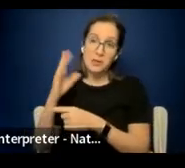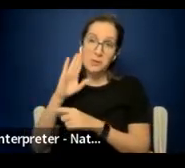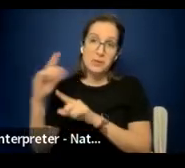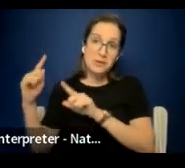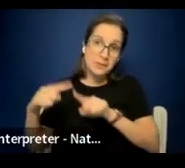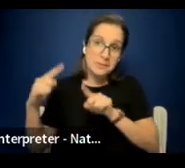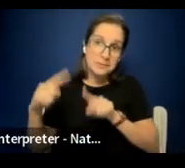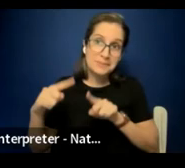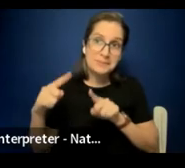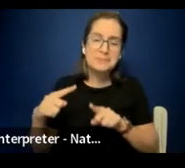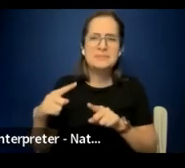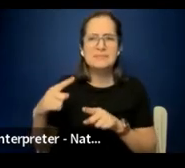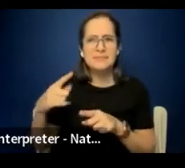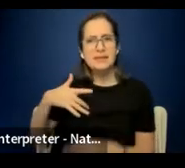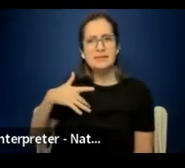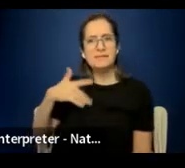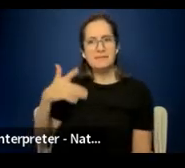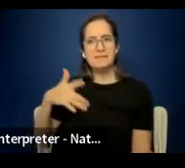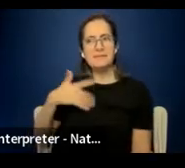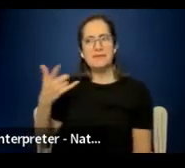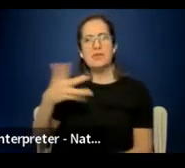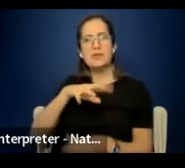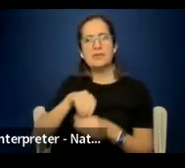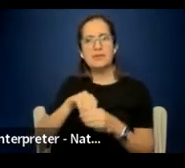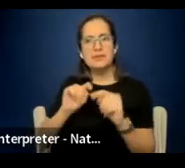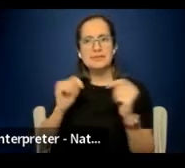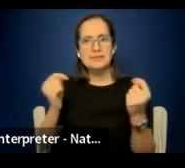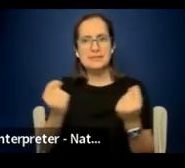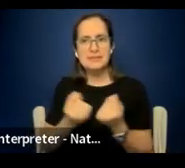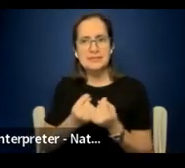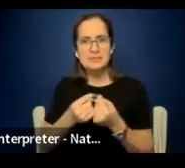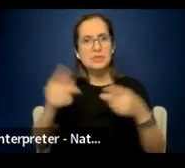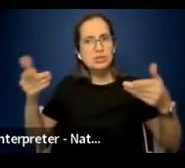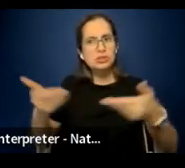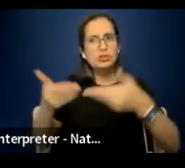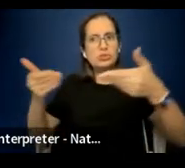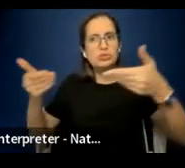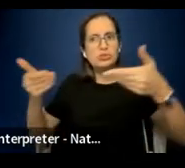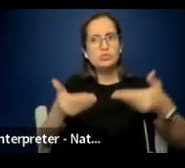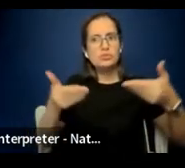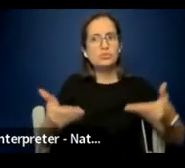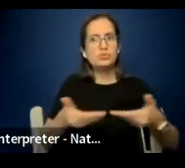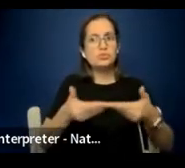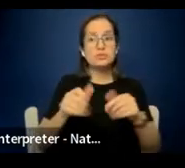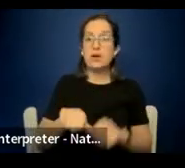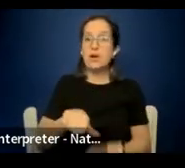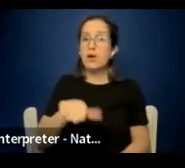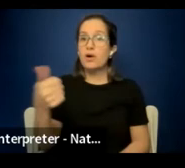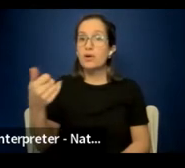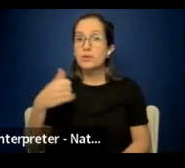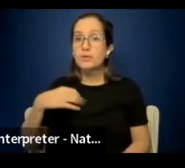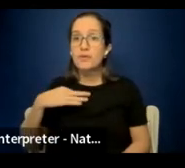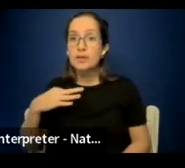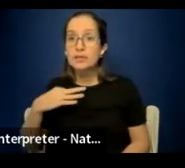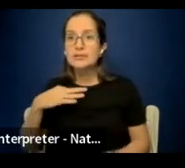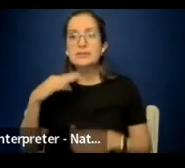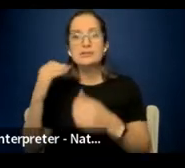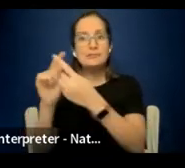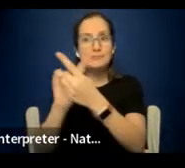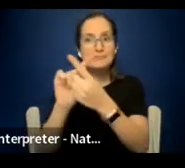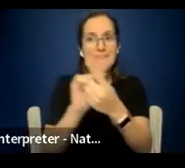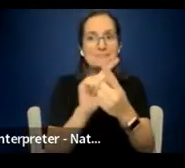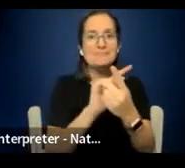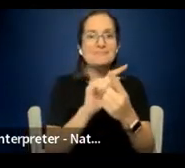and making them feel like they're a part of the team, introducing them around to other volunteers, to key staff members that they might be working